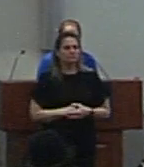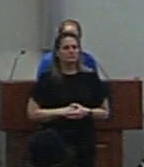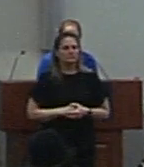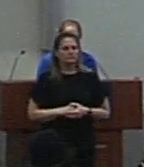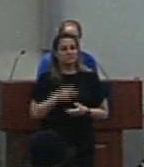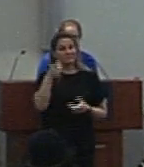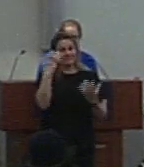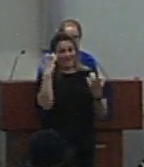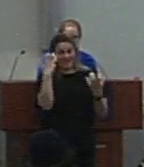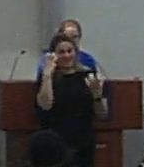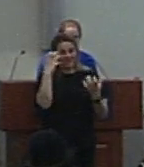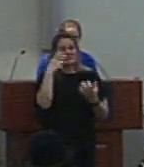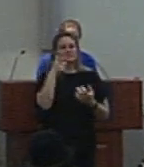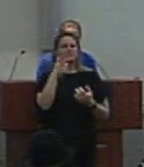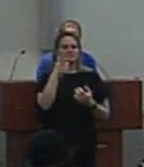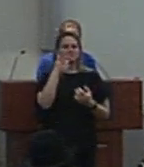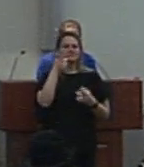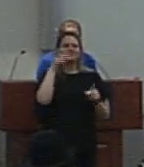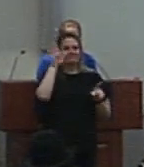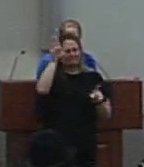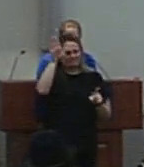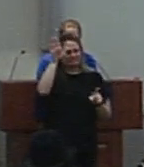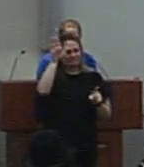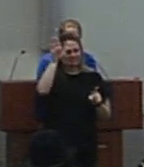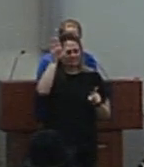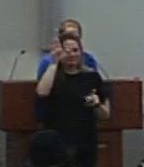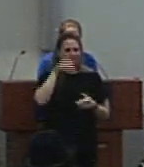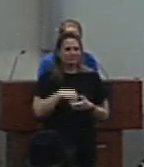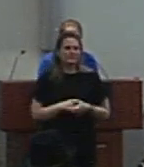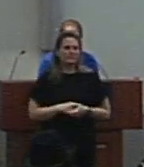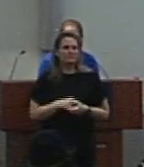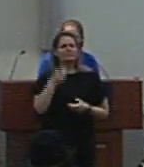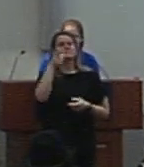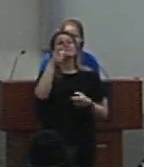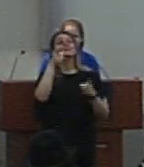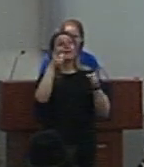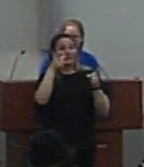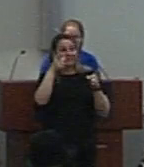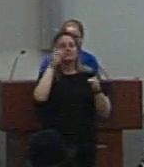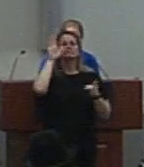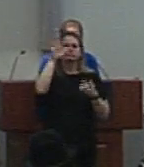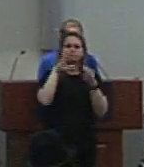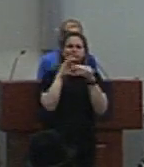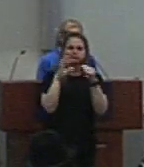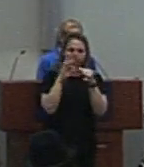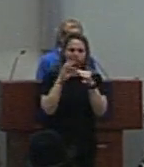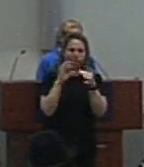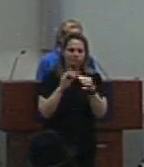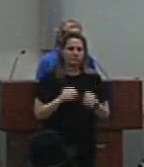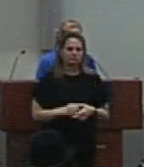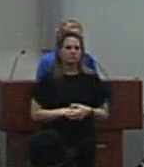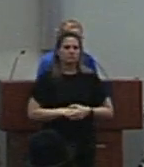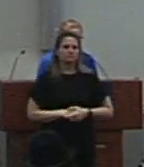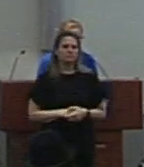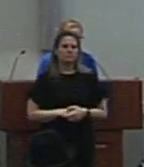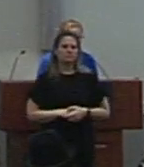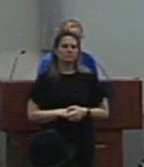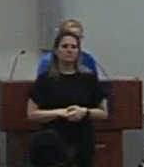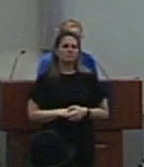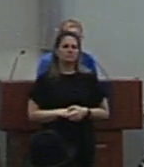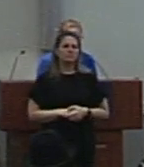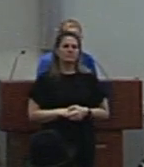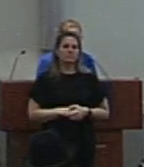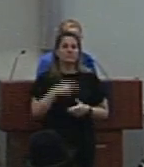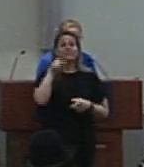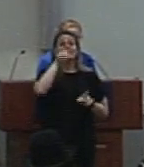comments to under 1 minute and mute yourself when you are not speaking. Finally, please identify yourself before speaking